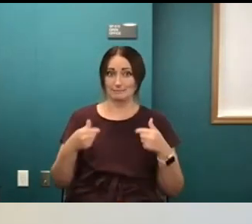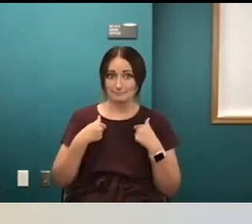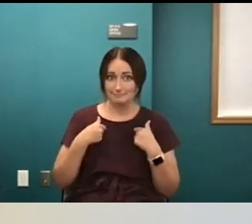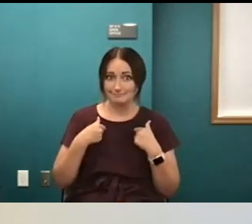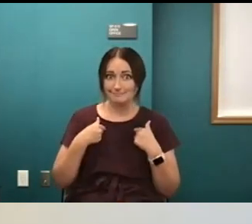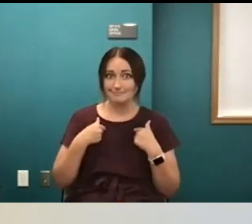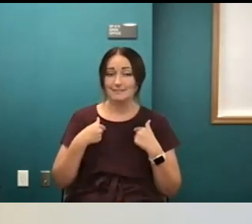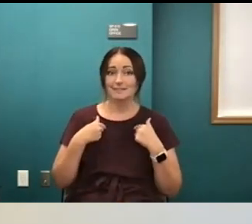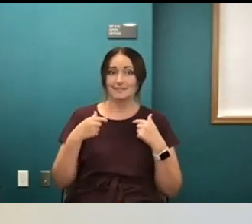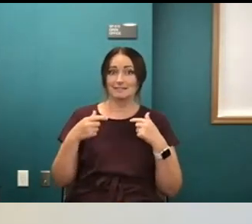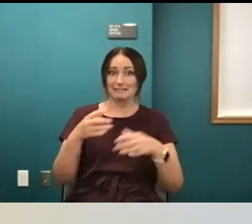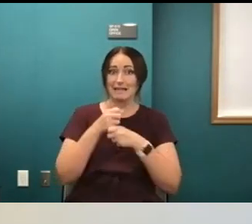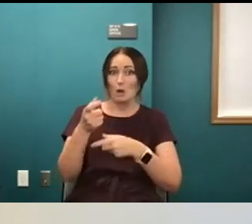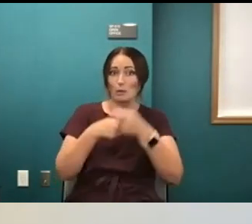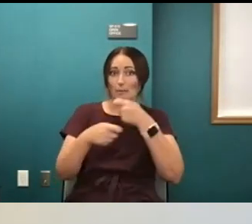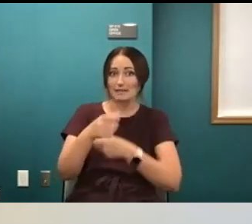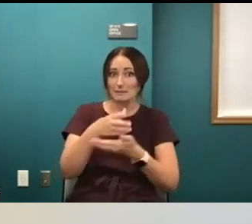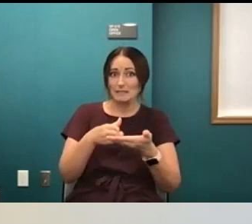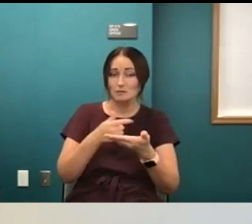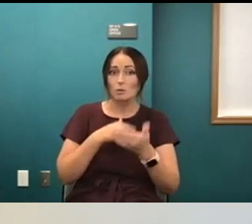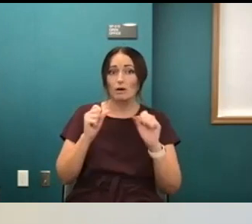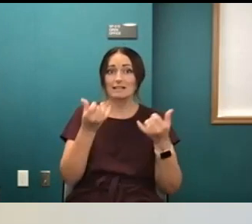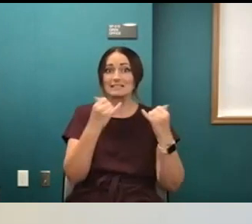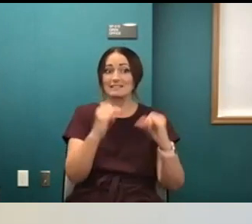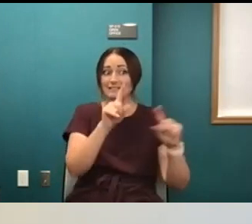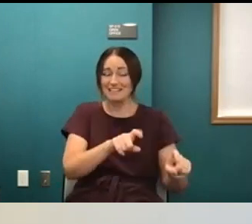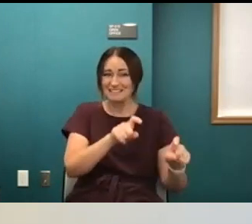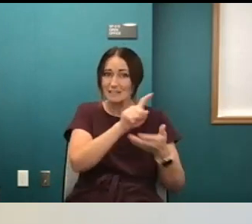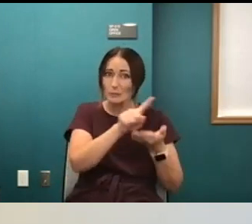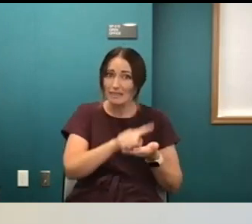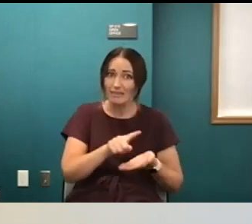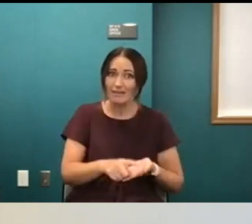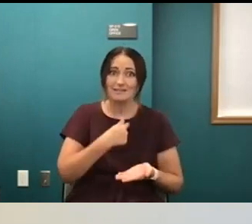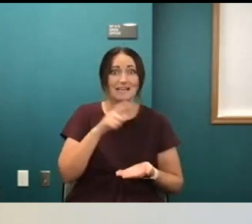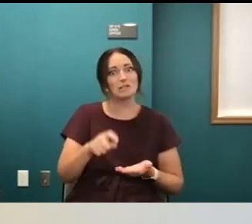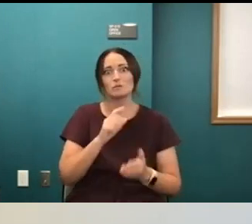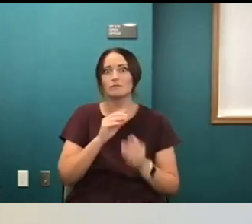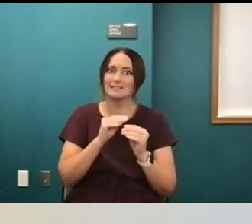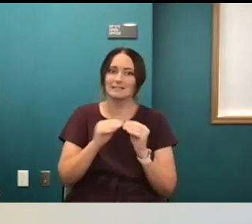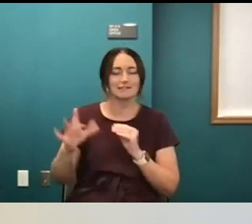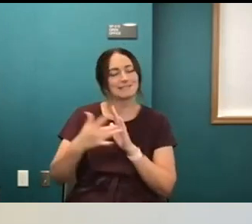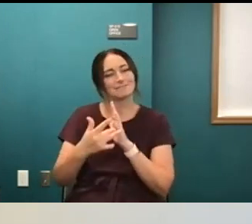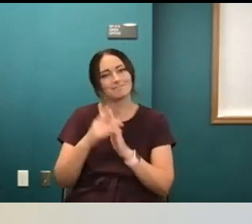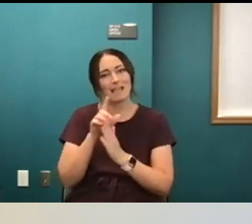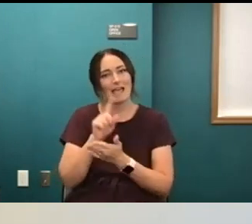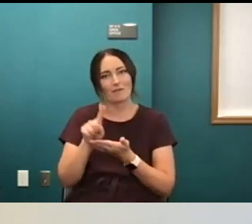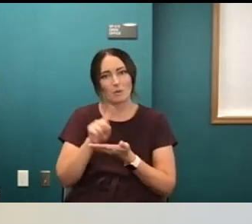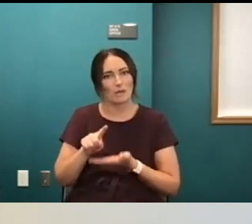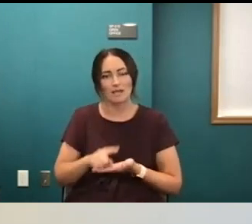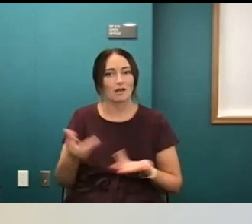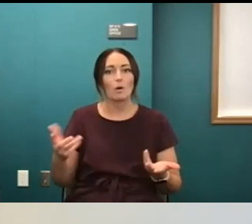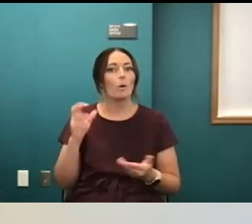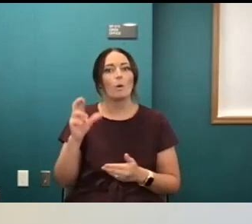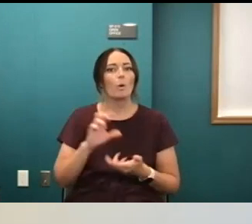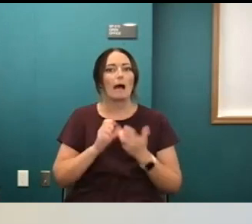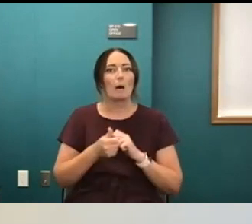like a replacement piece for that so I can still test it weekly, because I have to fix his tech every week? Or is there a way for us to